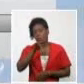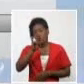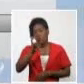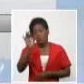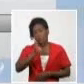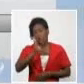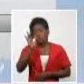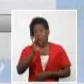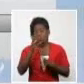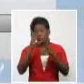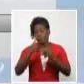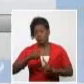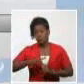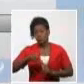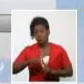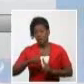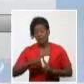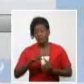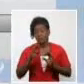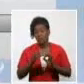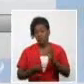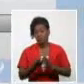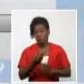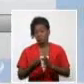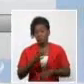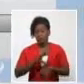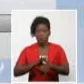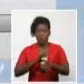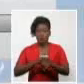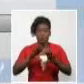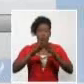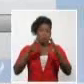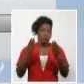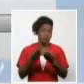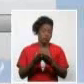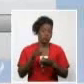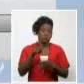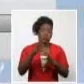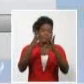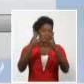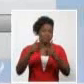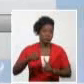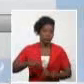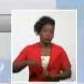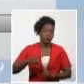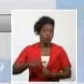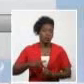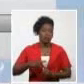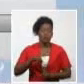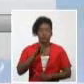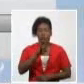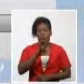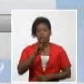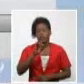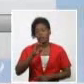3,334 on a single day, and lethality, as I said earlier, of